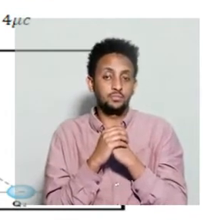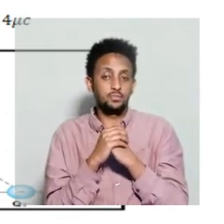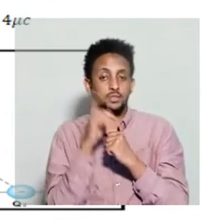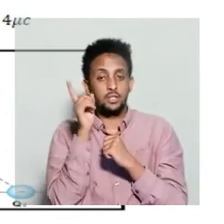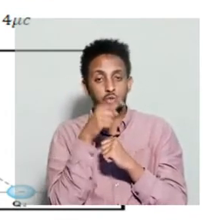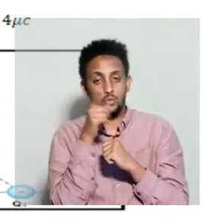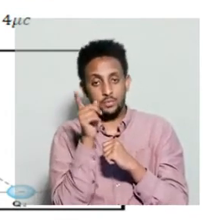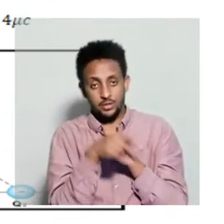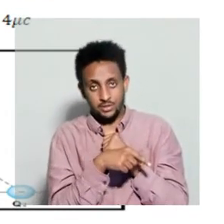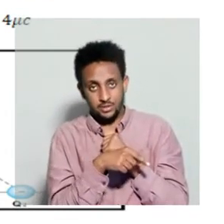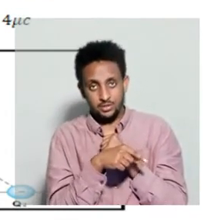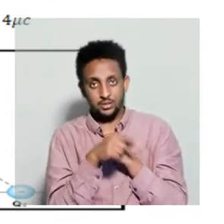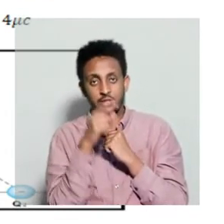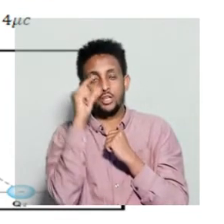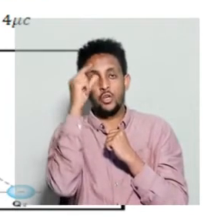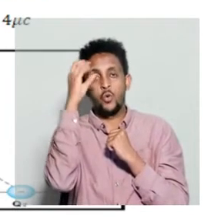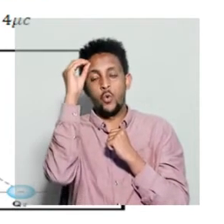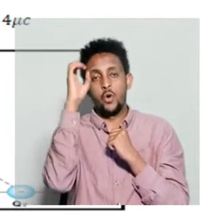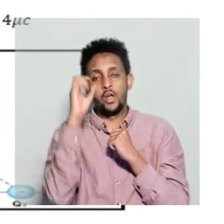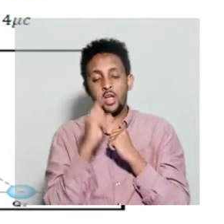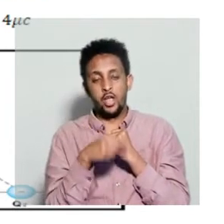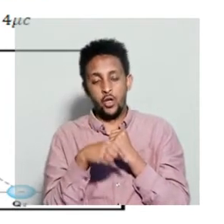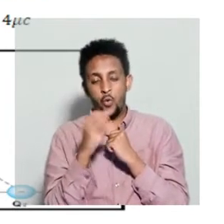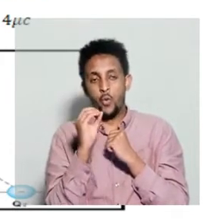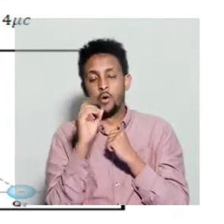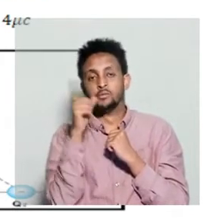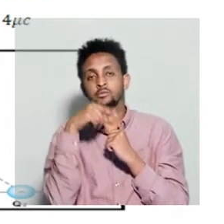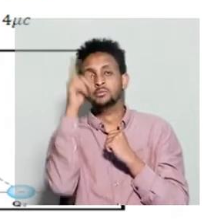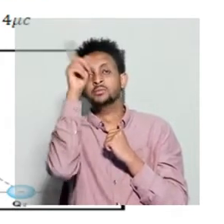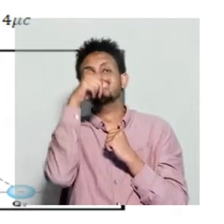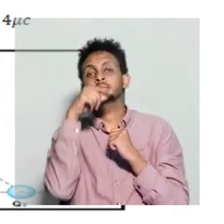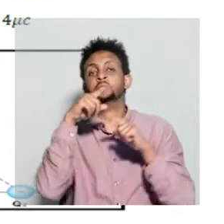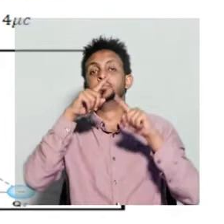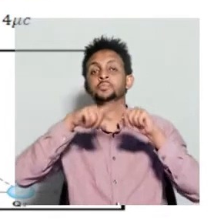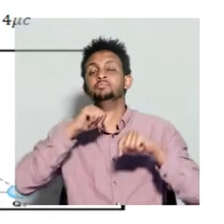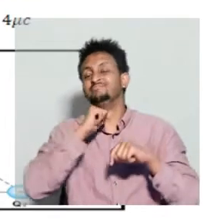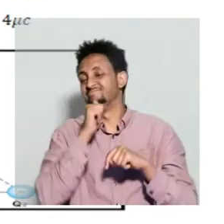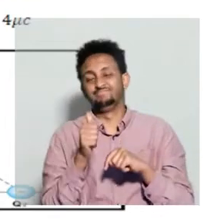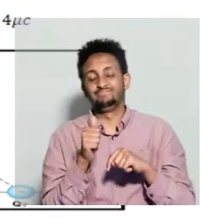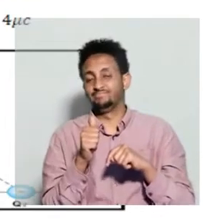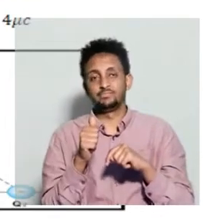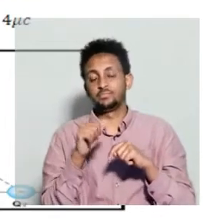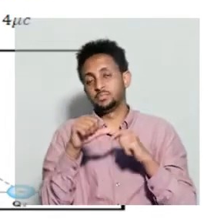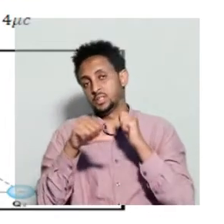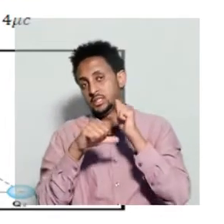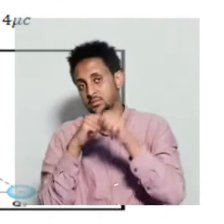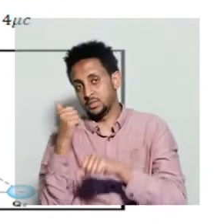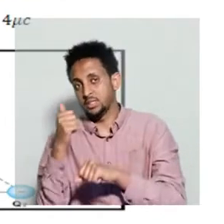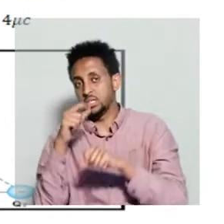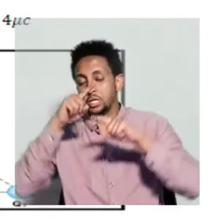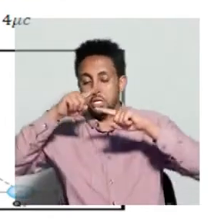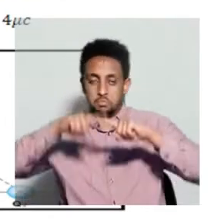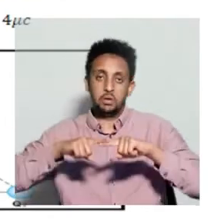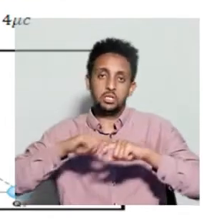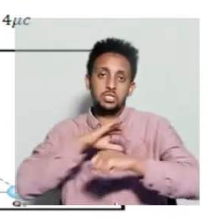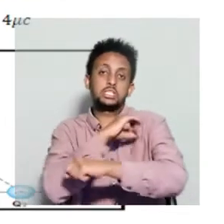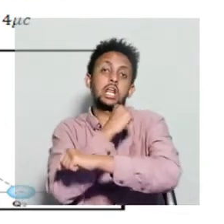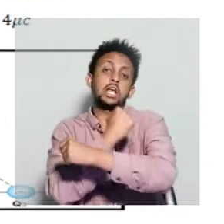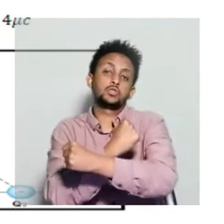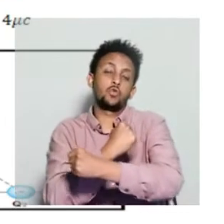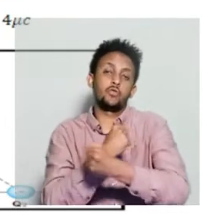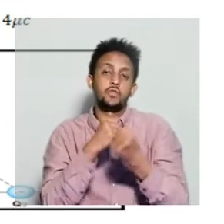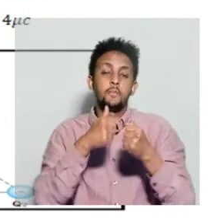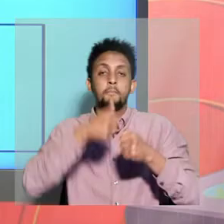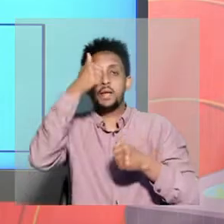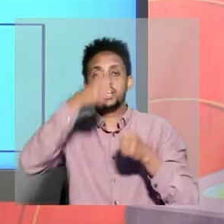So clearly you can see that electric field strength is independent of the test charge. Rather, it depends on the strength of the main